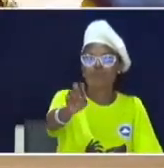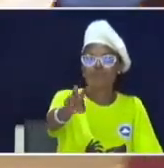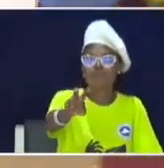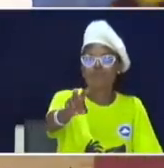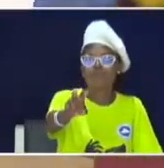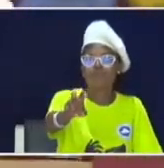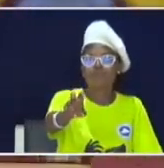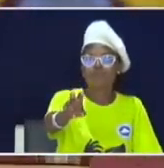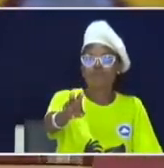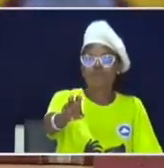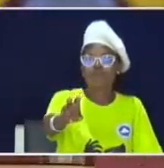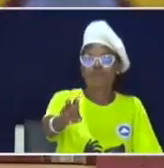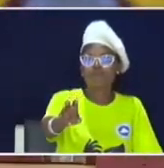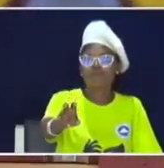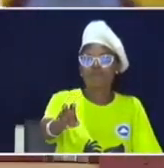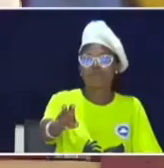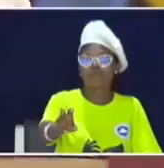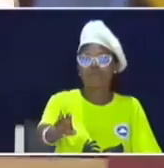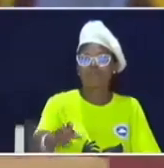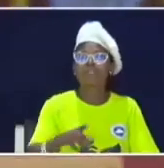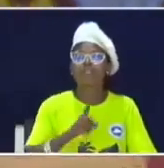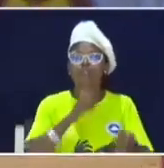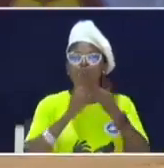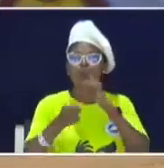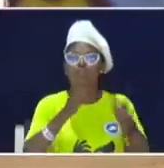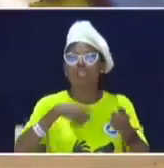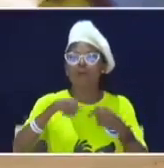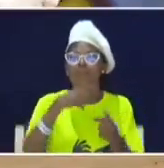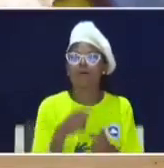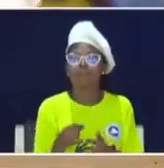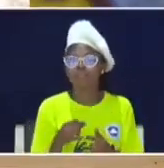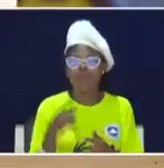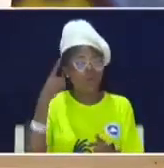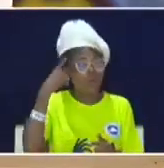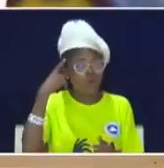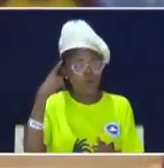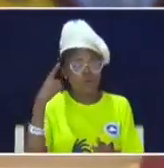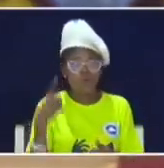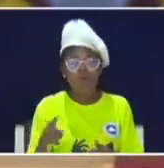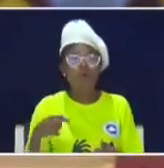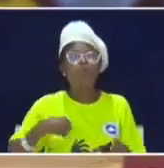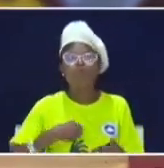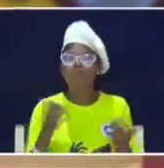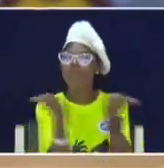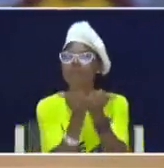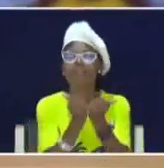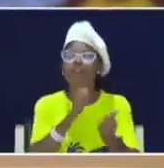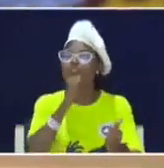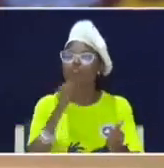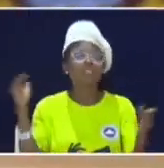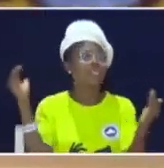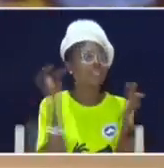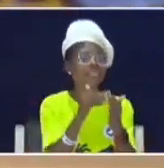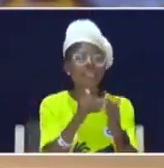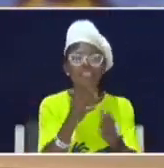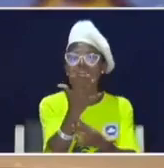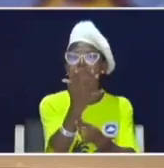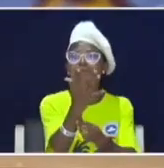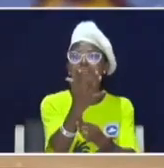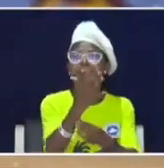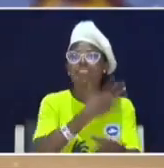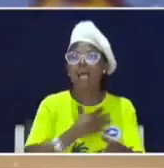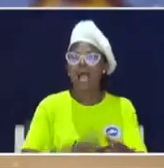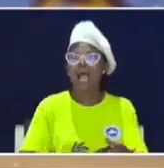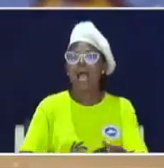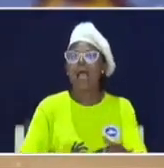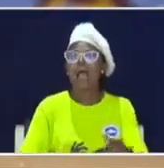12. Ephesians 6 and 12 talks about, "For we wrestle not against flesh and blood." Look at this. "We wrestle not against flesh and